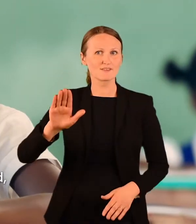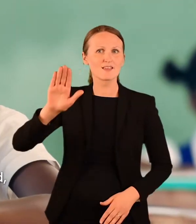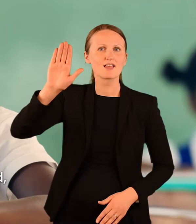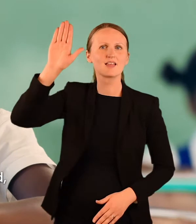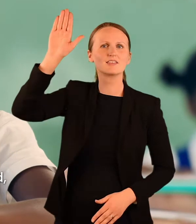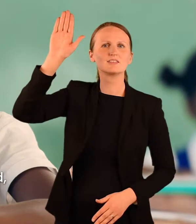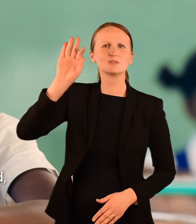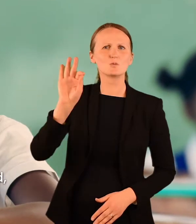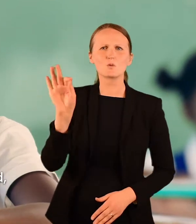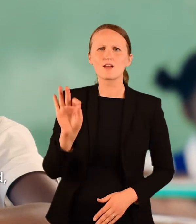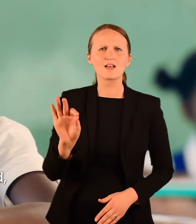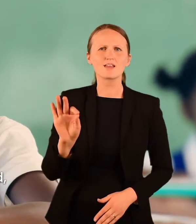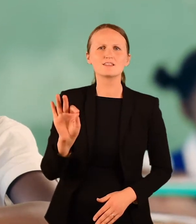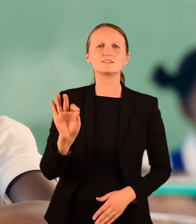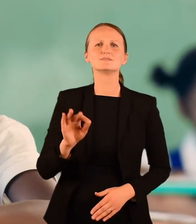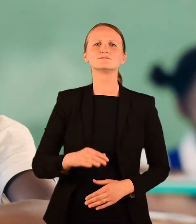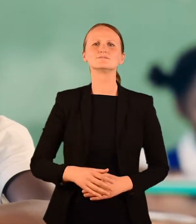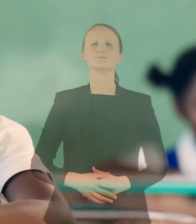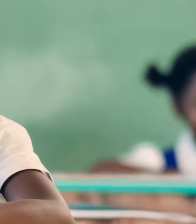When she raises her hand,